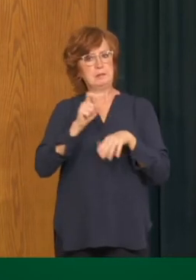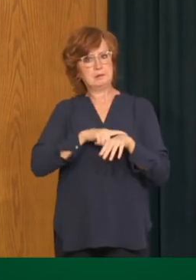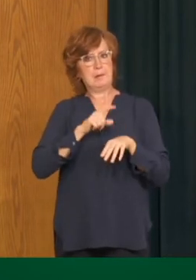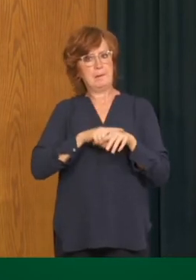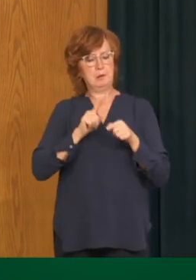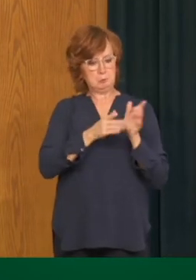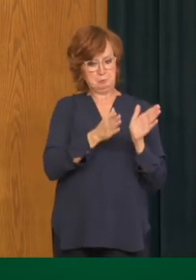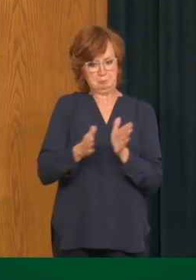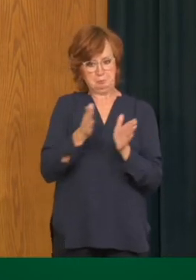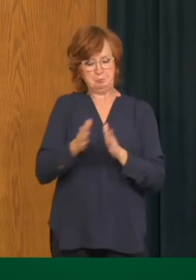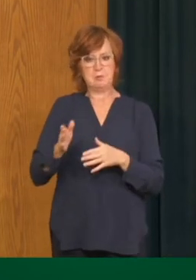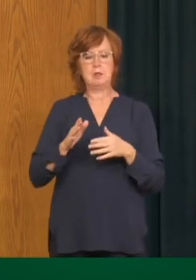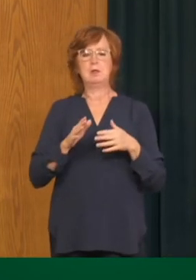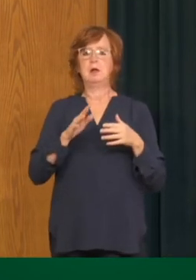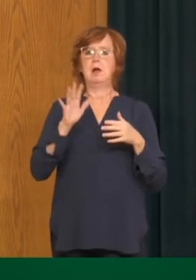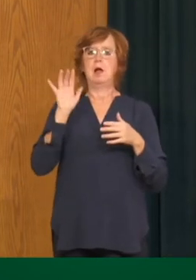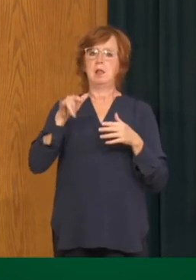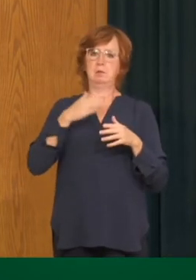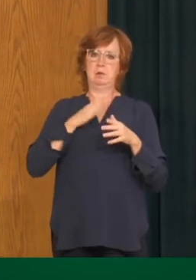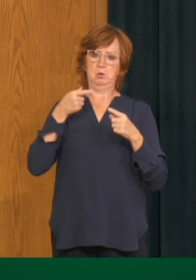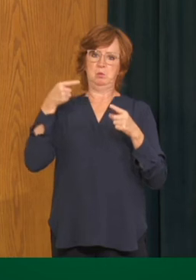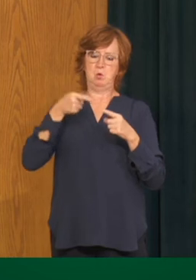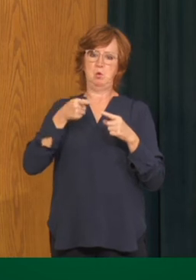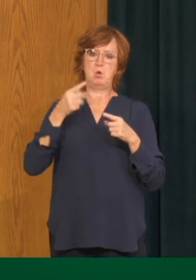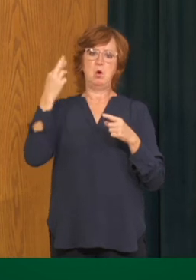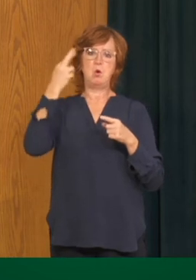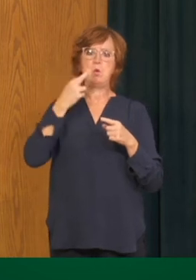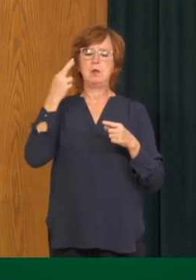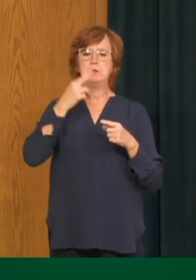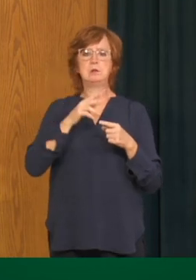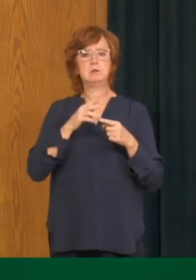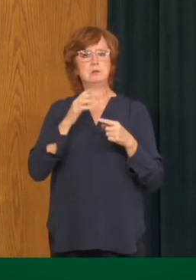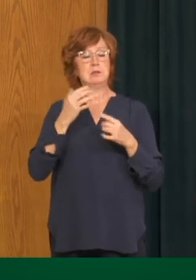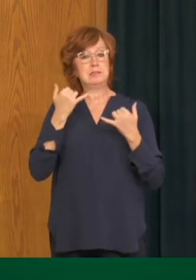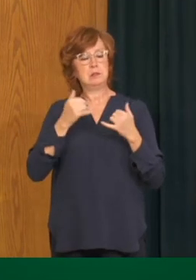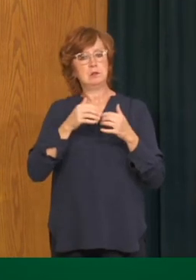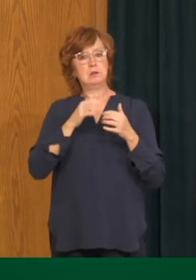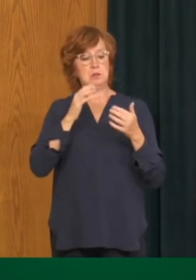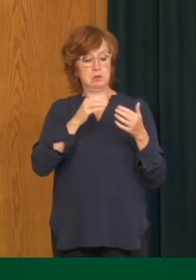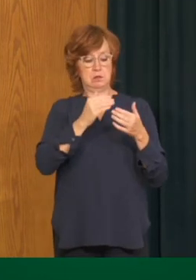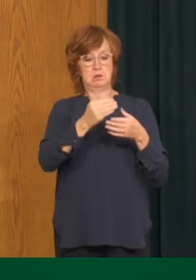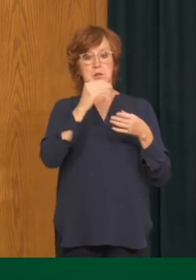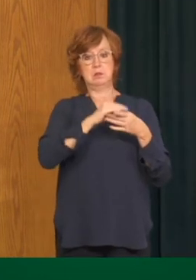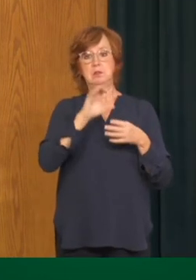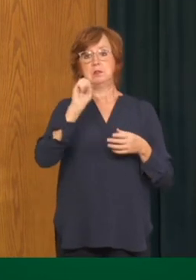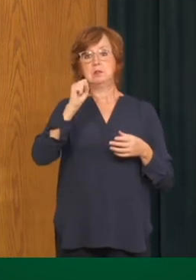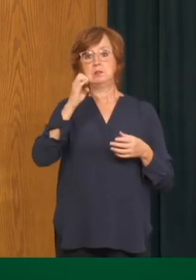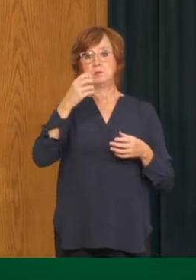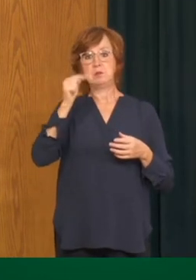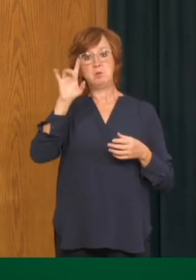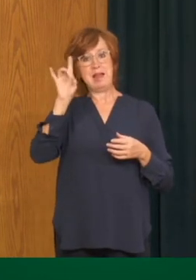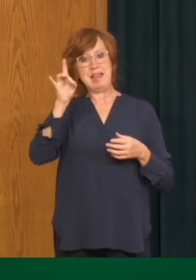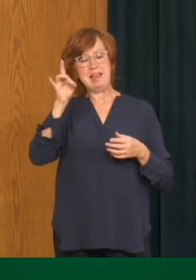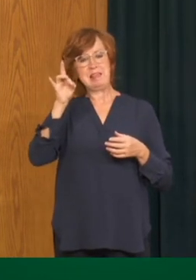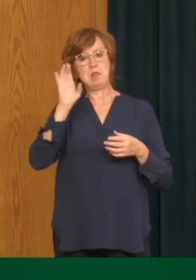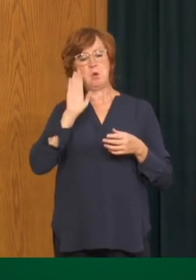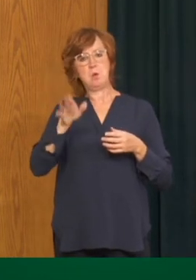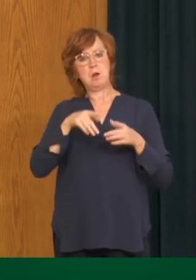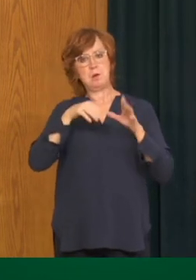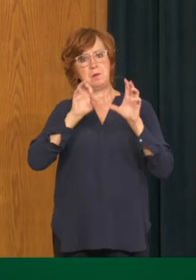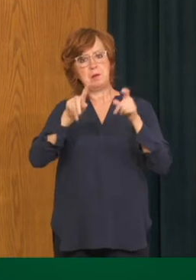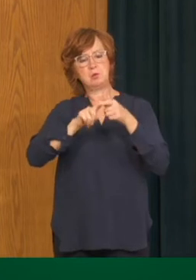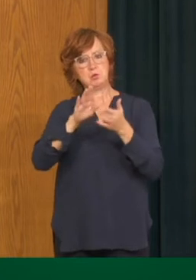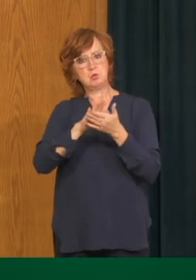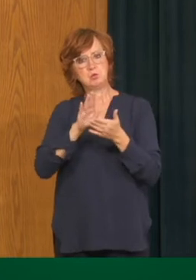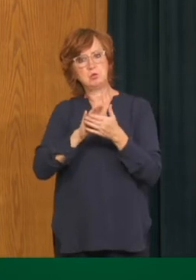first day of return to school to the Tuesday after the Labor Day long weekend, September the 8th. Students were